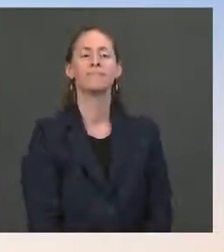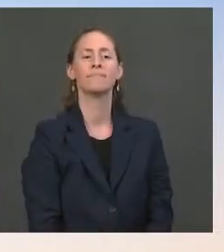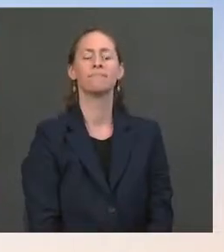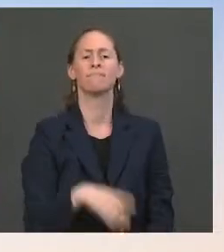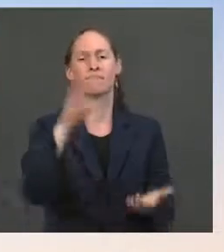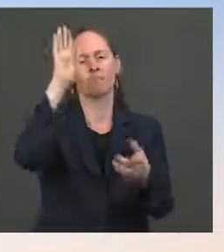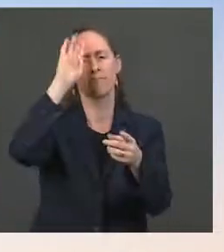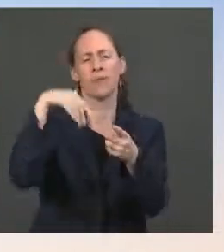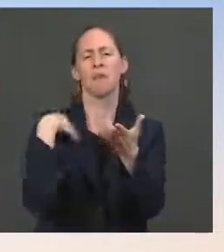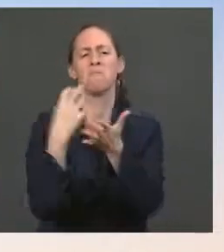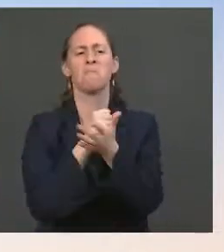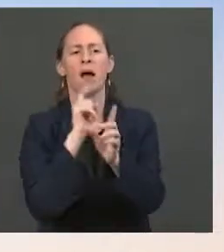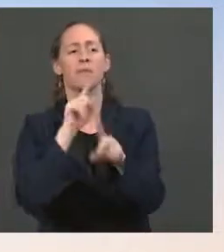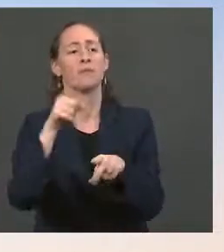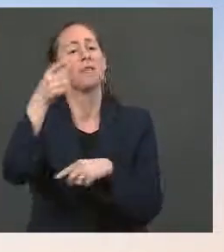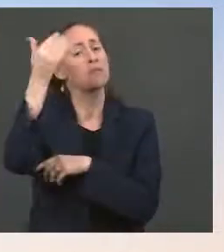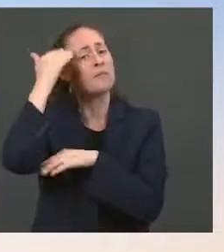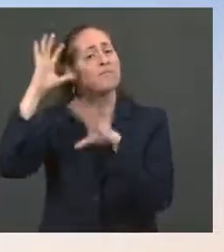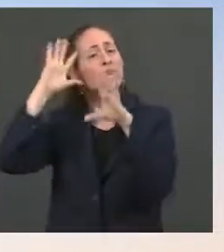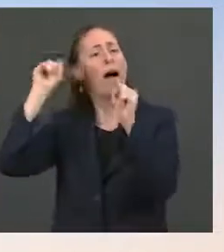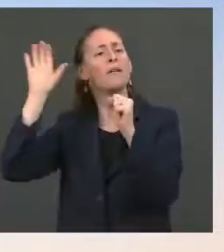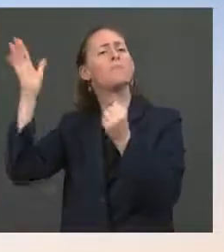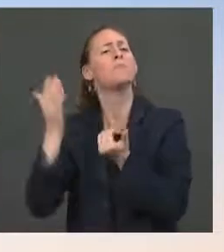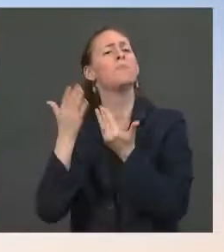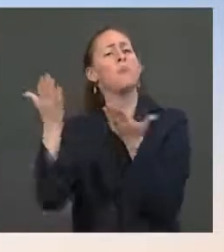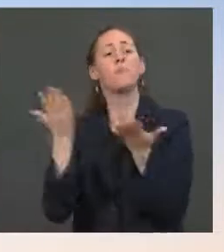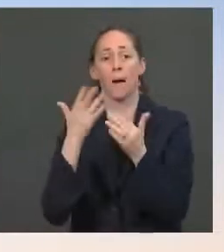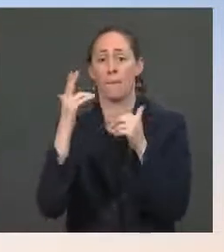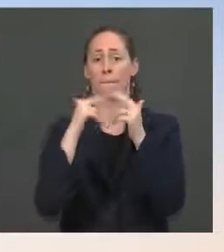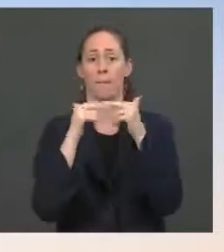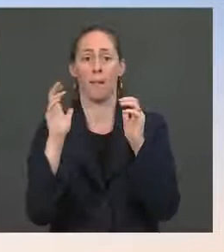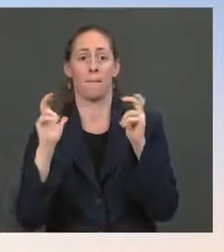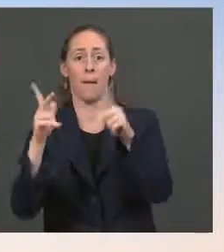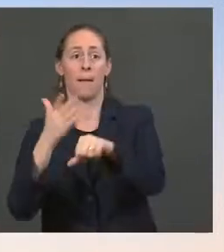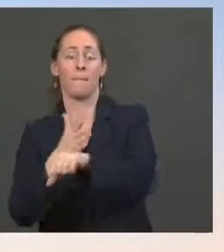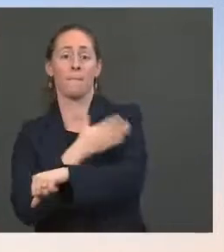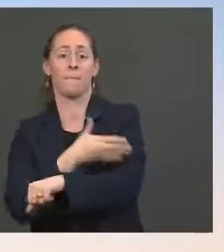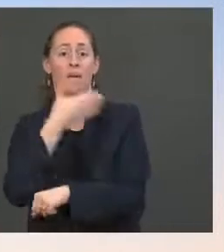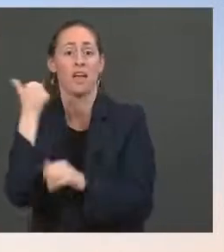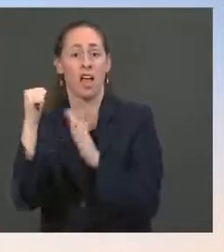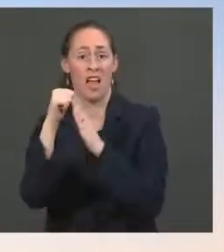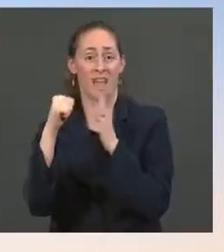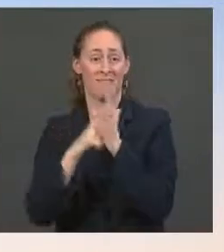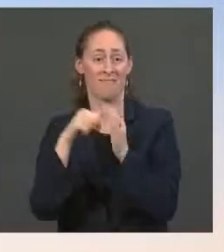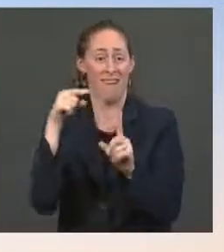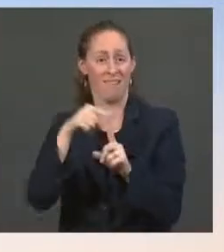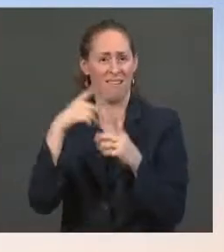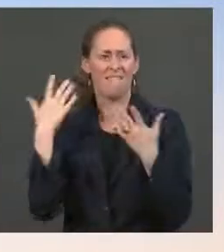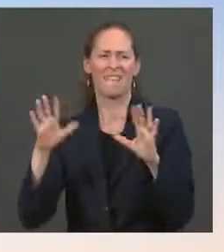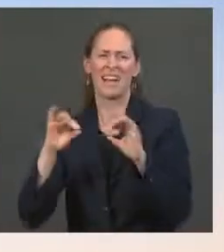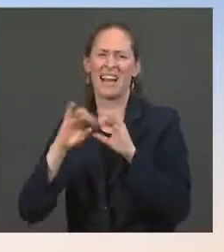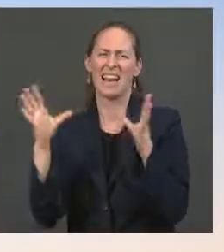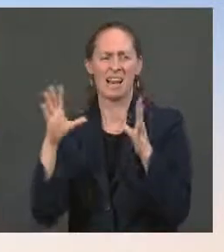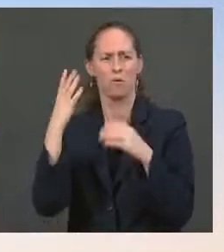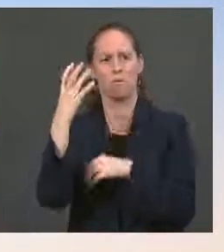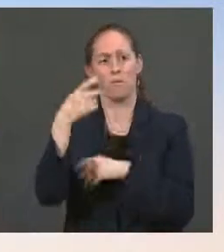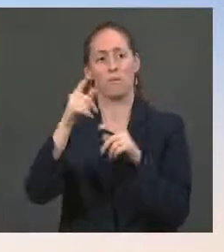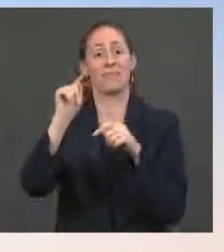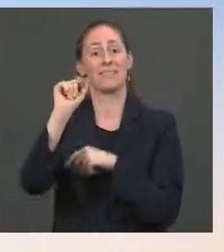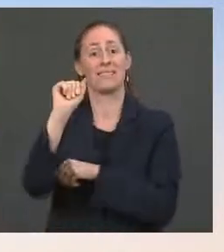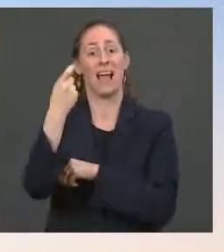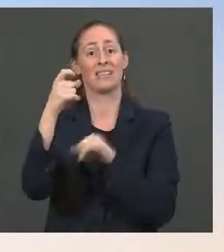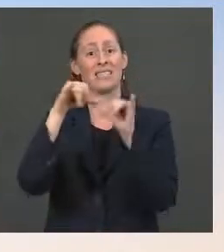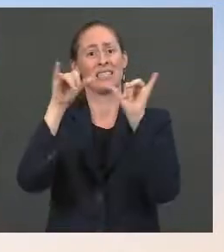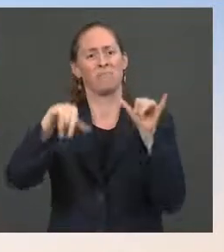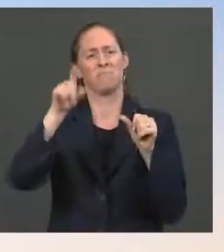president's proposals in the Build Back Better agenda, he has been clear he wants to make the tax system more fair, wants to crack down on people who are not